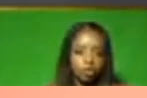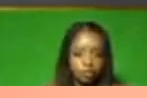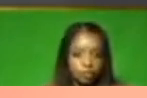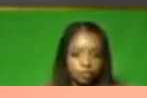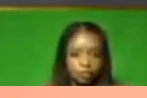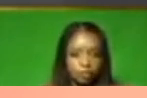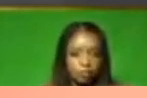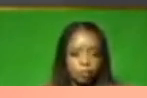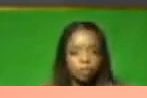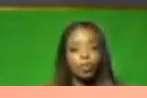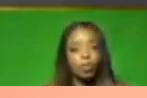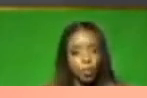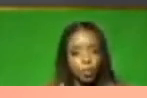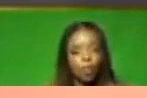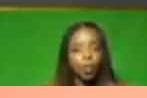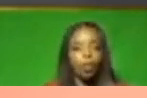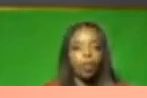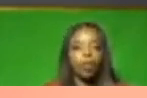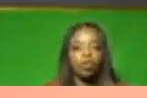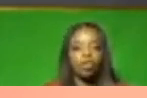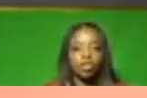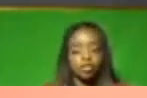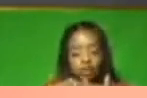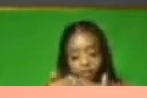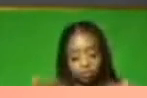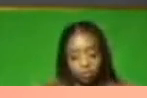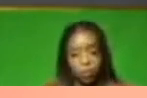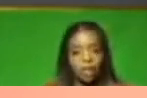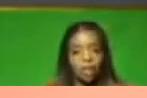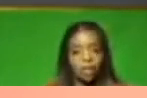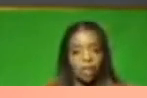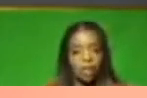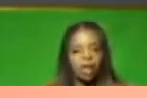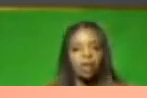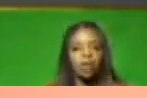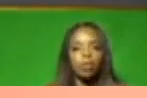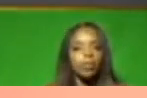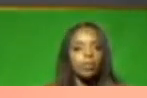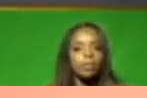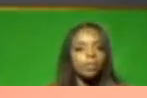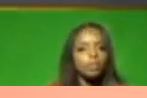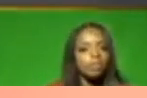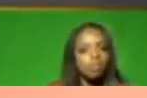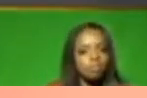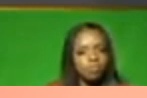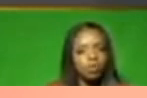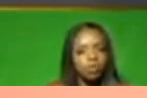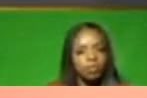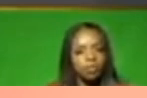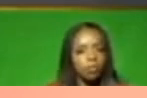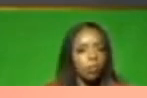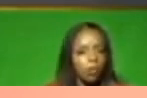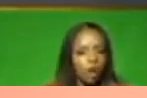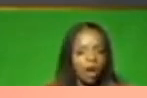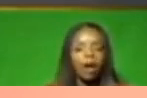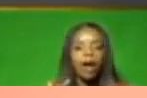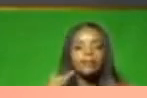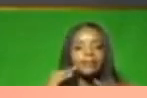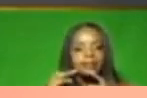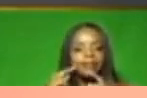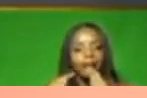Operation Vulindlela, we have supported reforms in telecommunications, aimed at